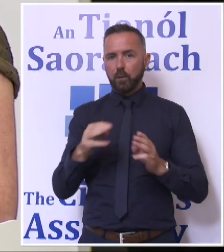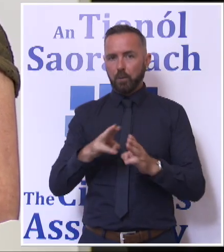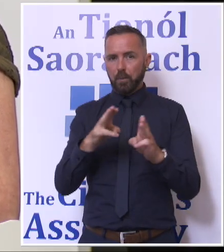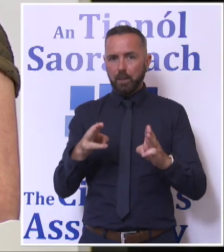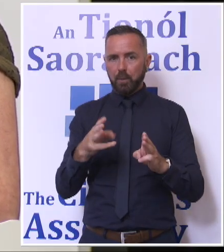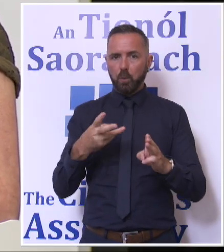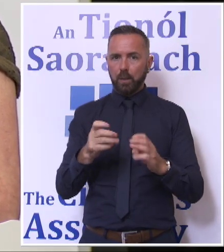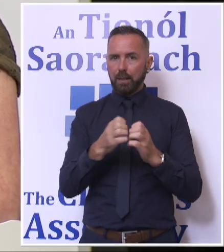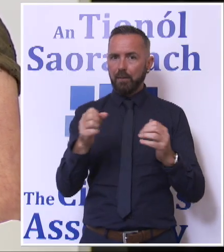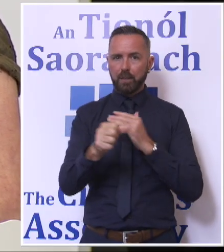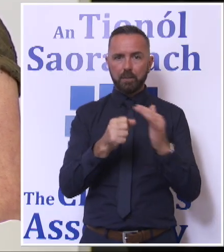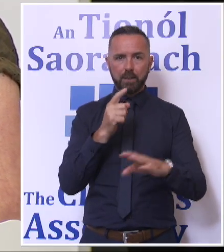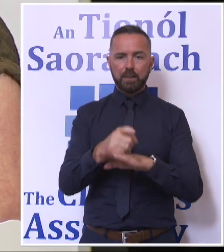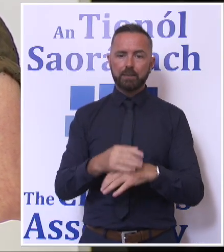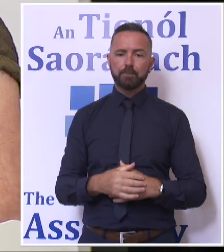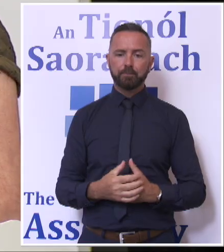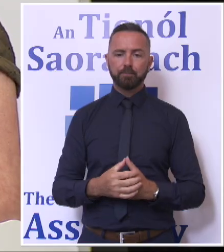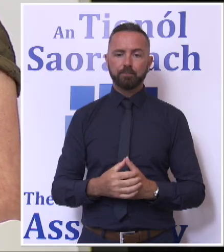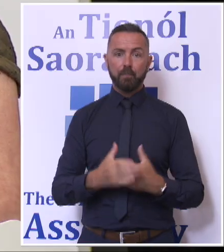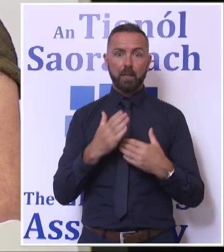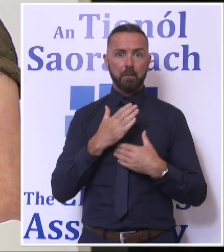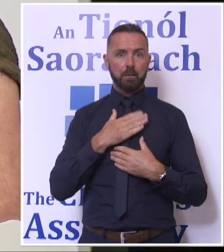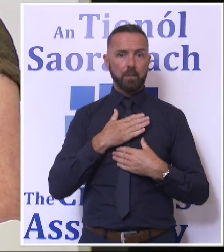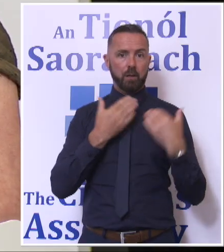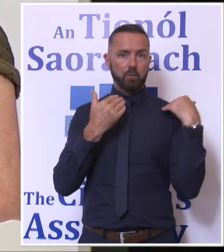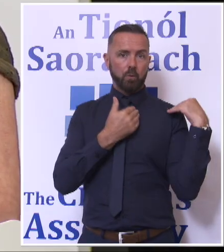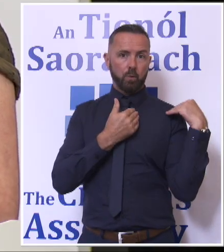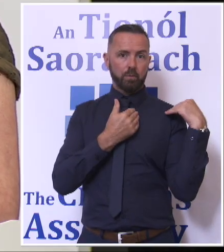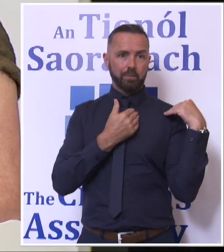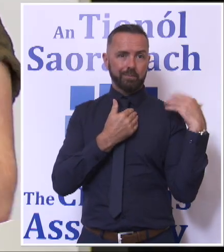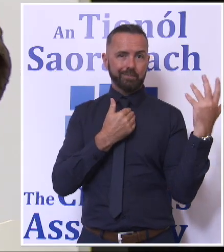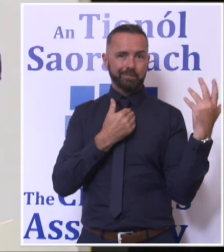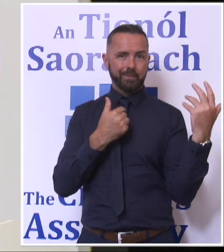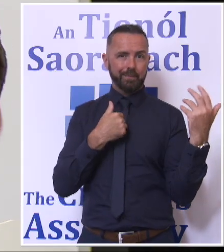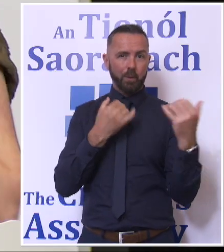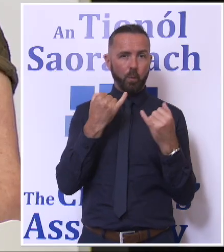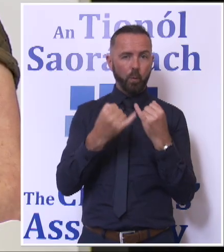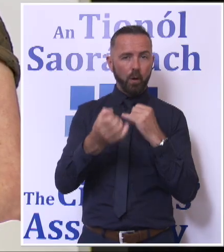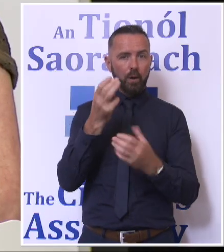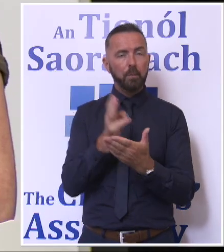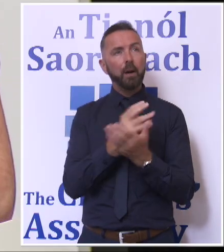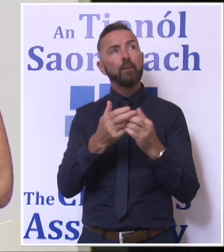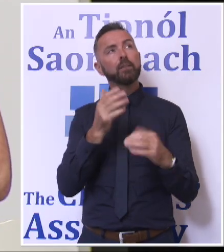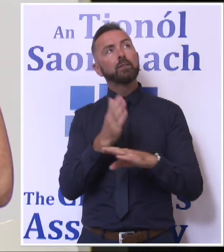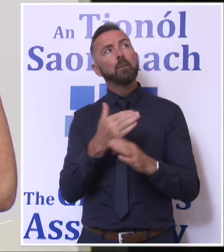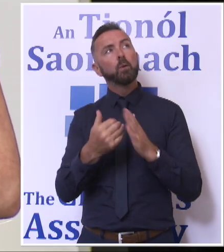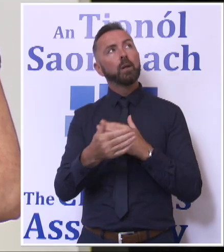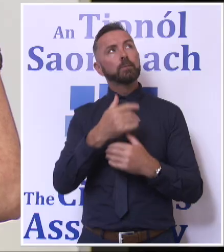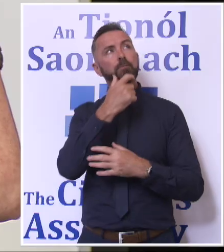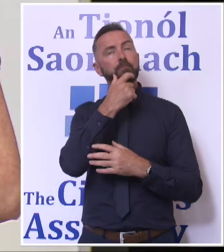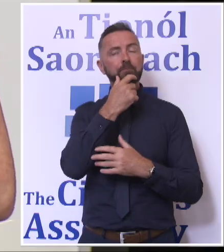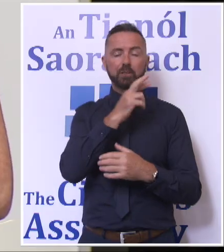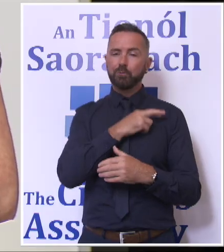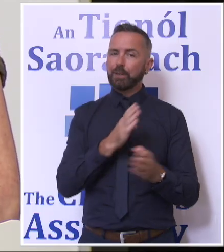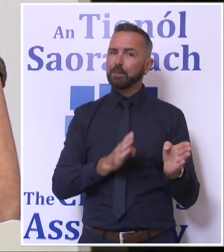ever experience. So that's the role in a nutshell, and probably the worst part of the role is the fact that it is so